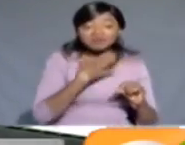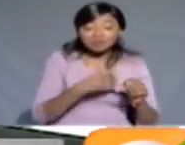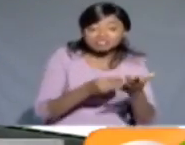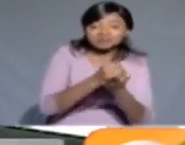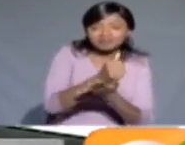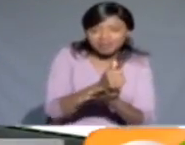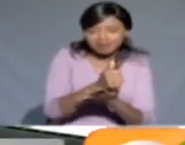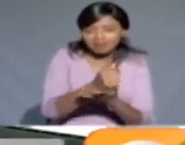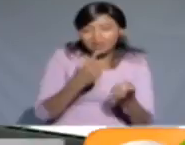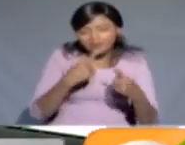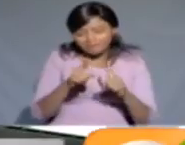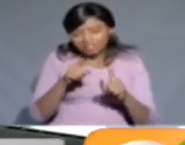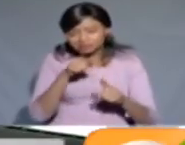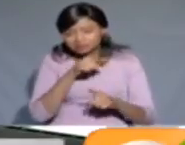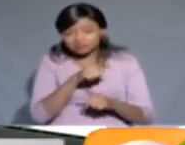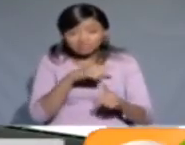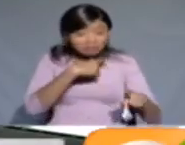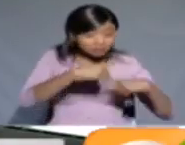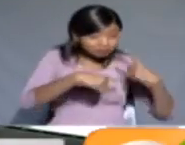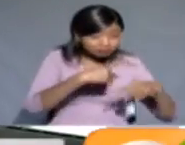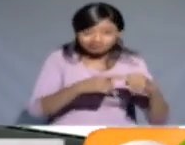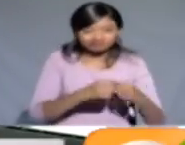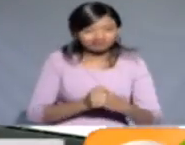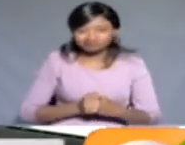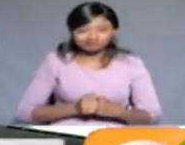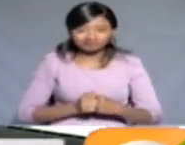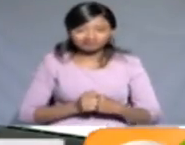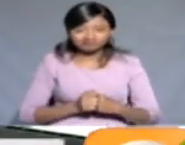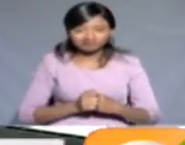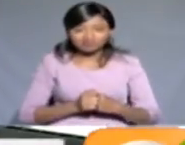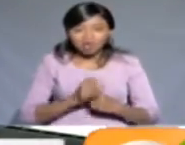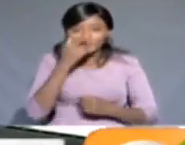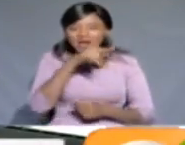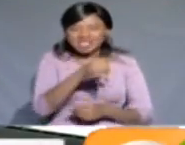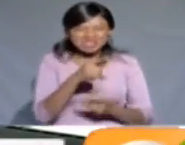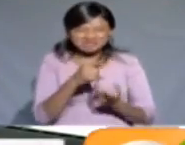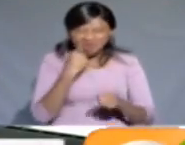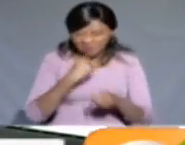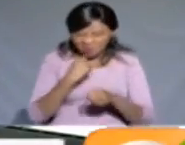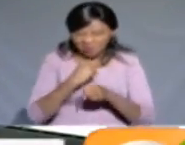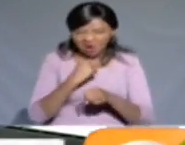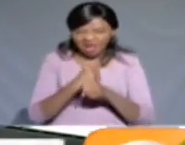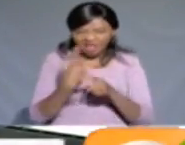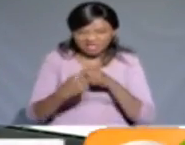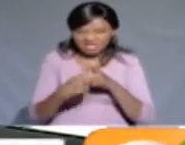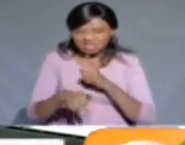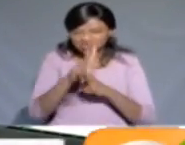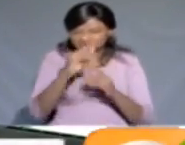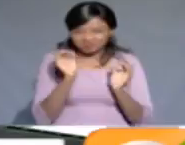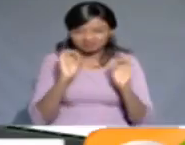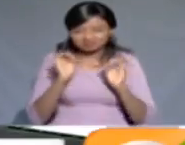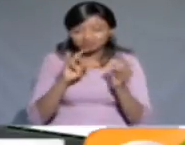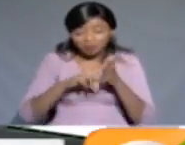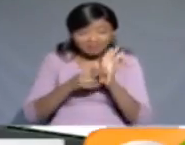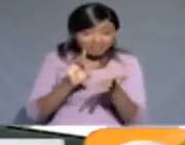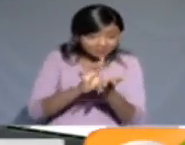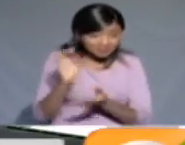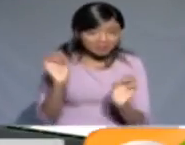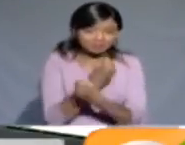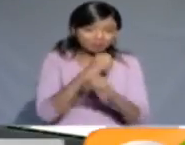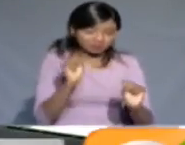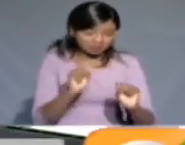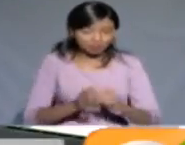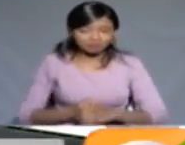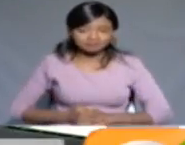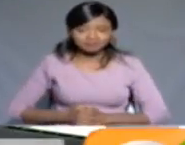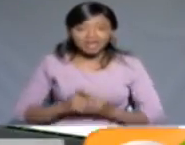But this could not go on because she had not served the mandatory 2 years. In fact, she had not even been sworn in yet. The High Court, in